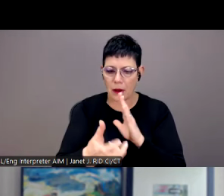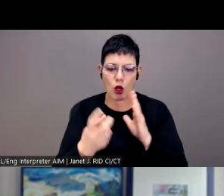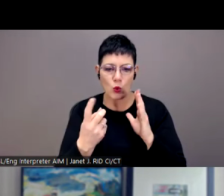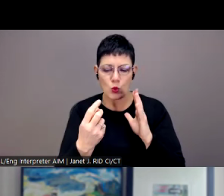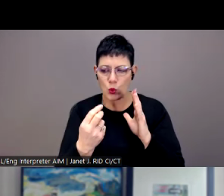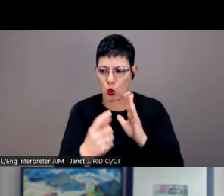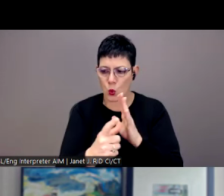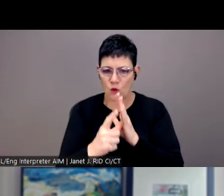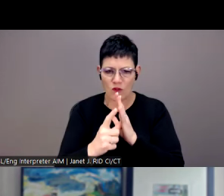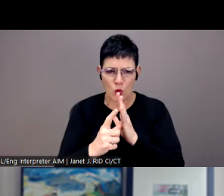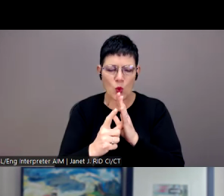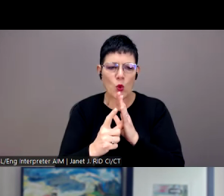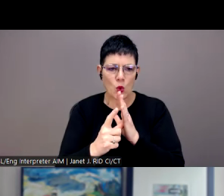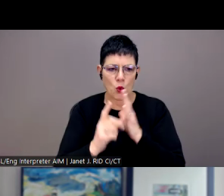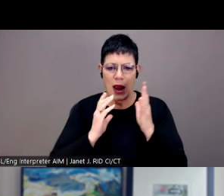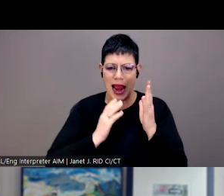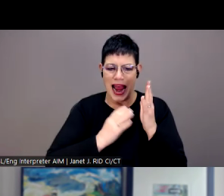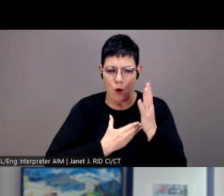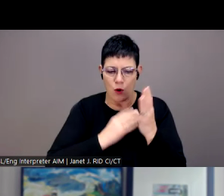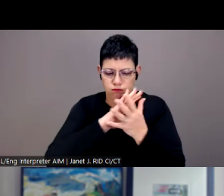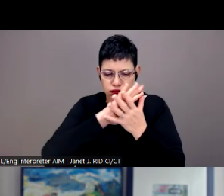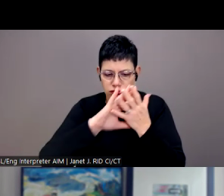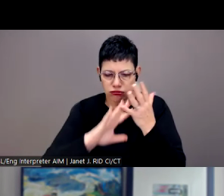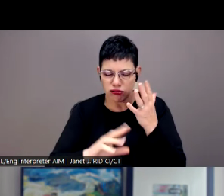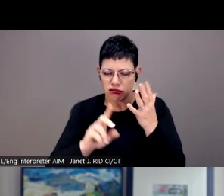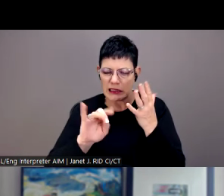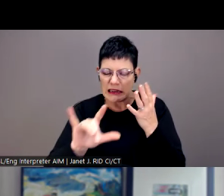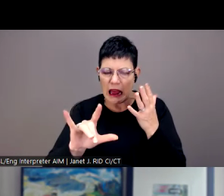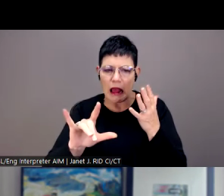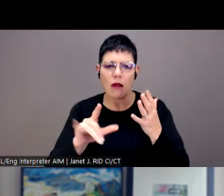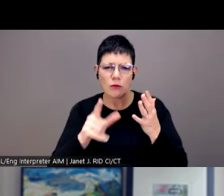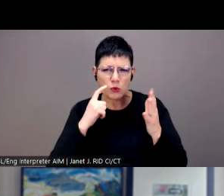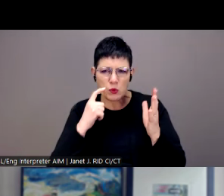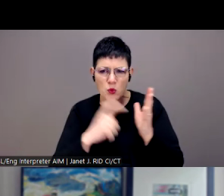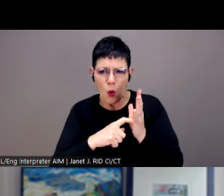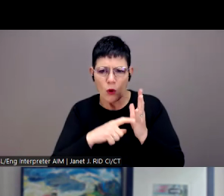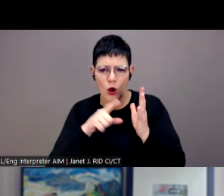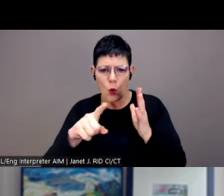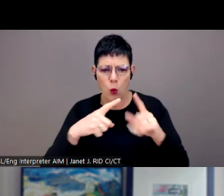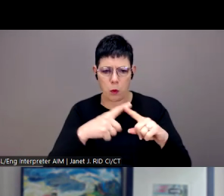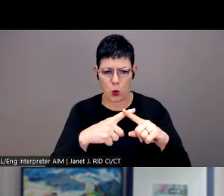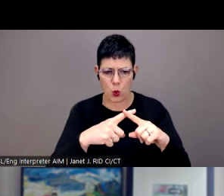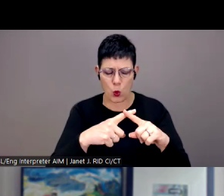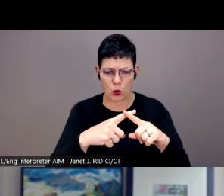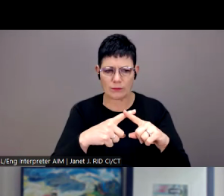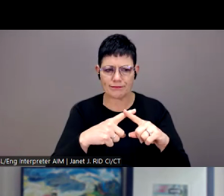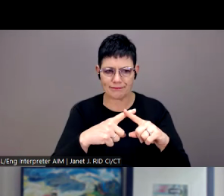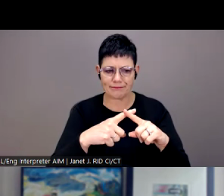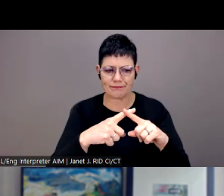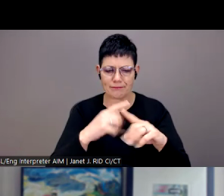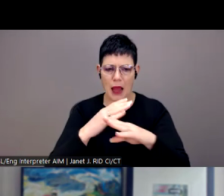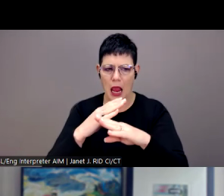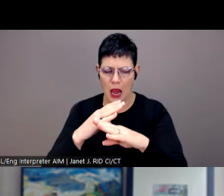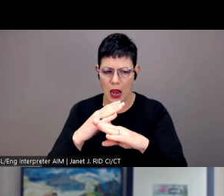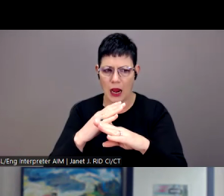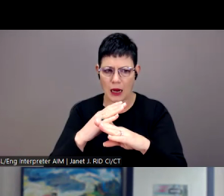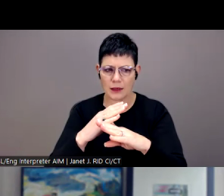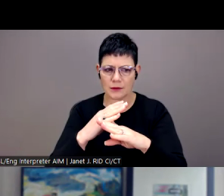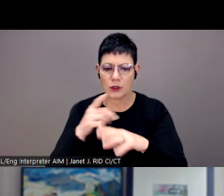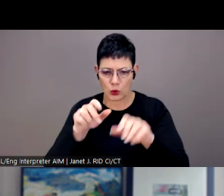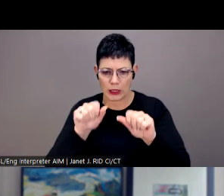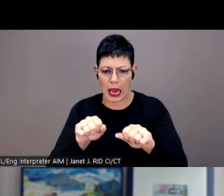review some logistics with you. You'll notice that you are muted and that you have